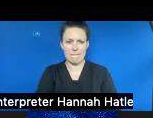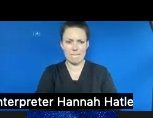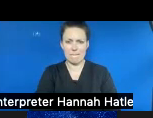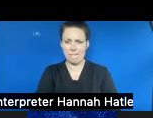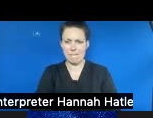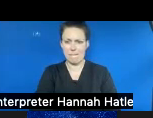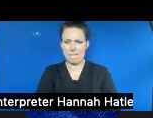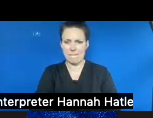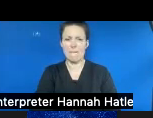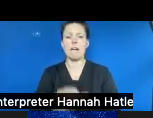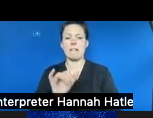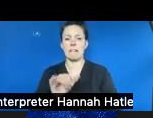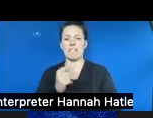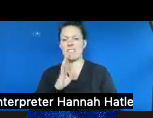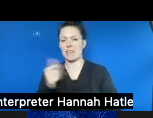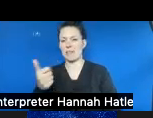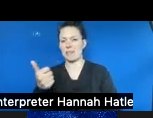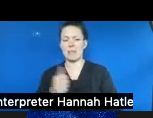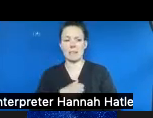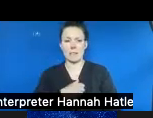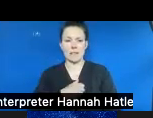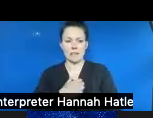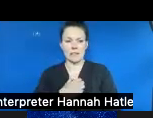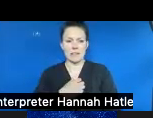let's. Oh, I see. Here we go.